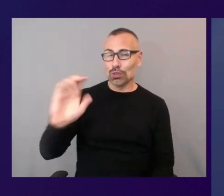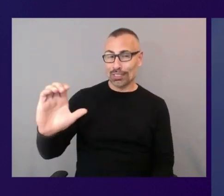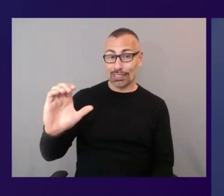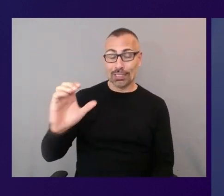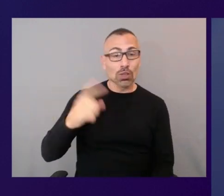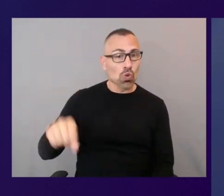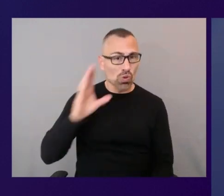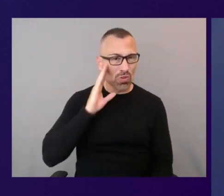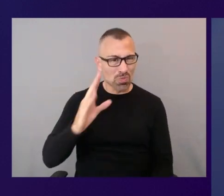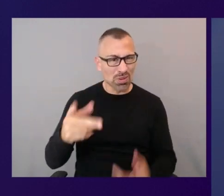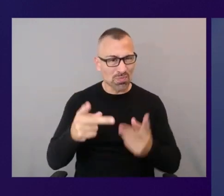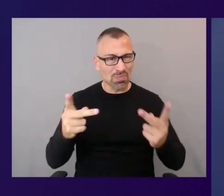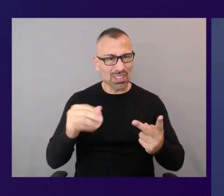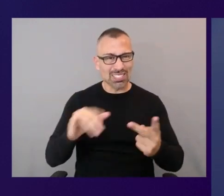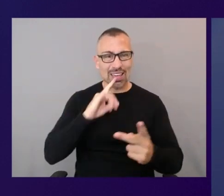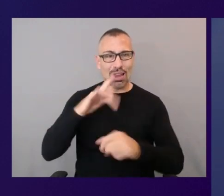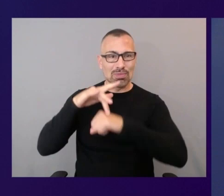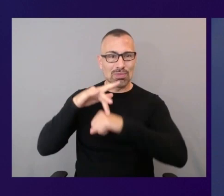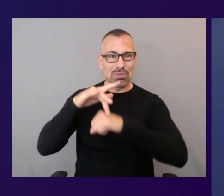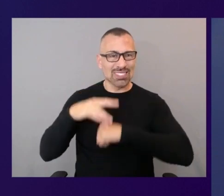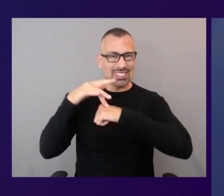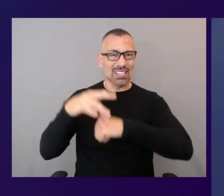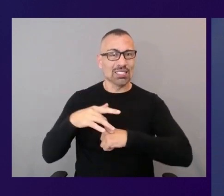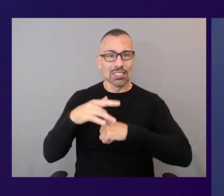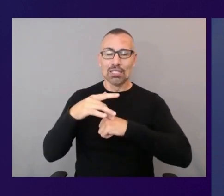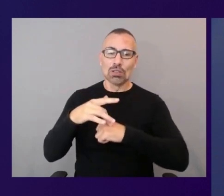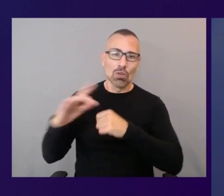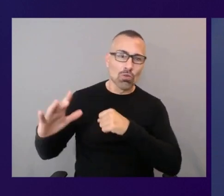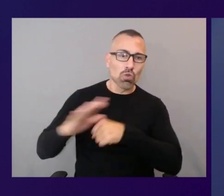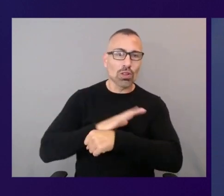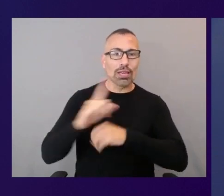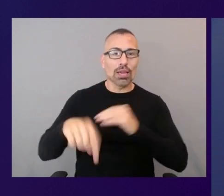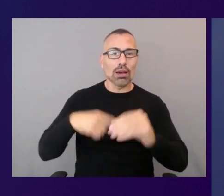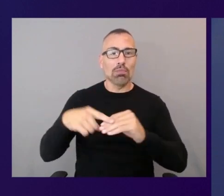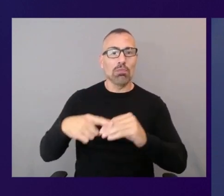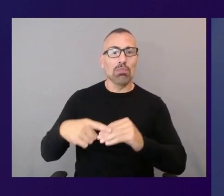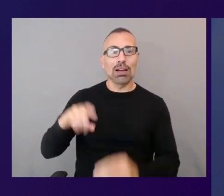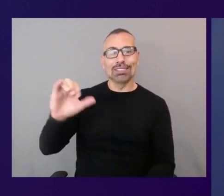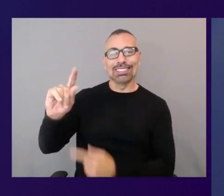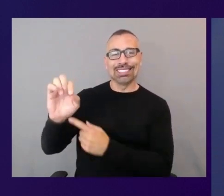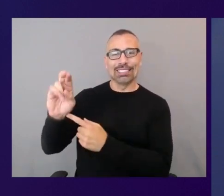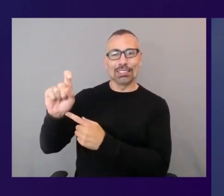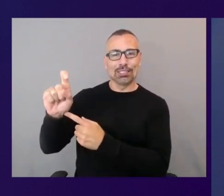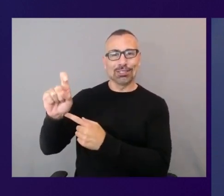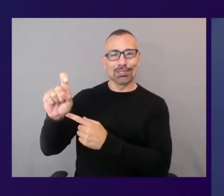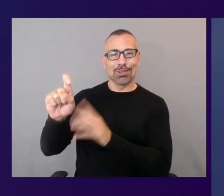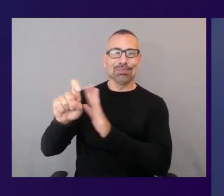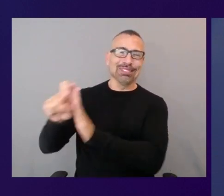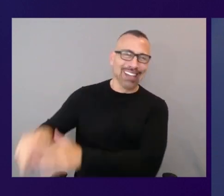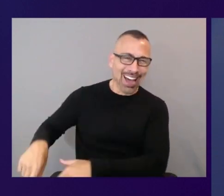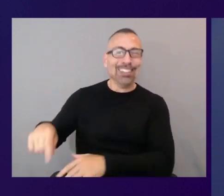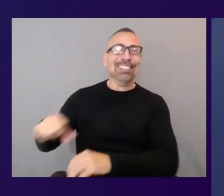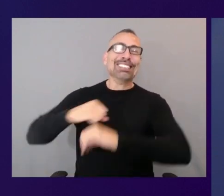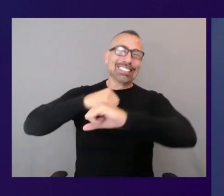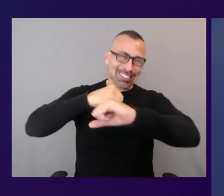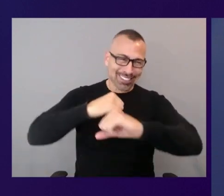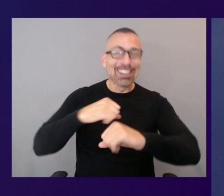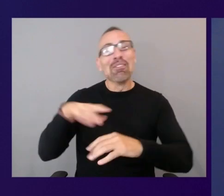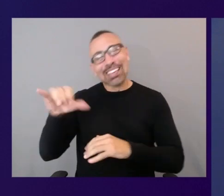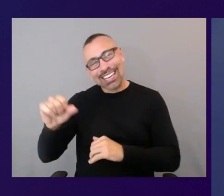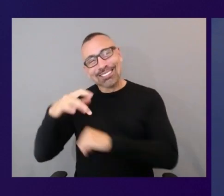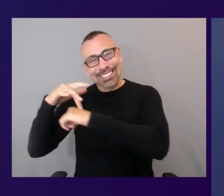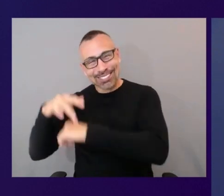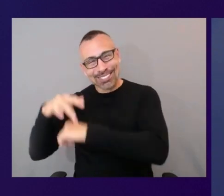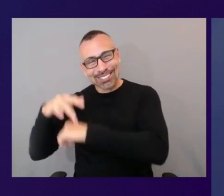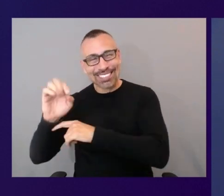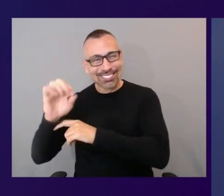a place that obsesses entirely about Citrix, about security. In addition to Citrix, this is a place we get to obsess about Citrix now from today forward